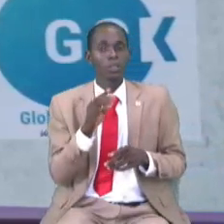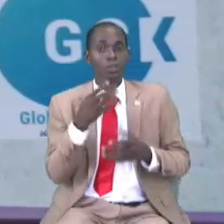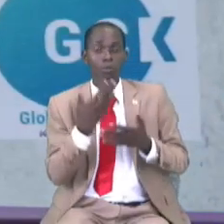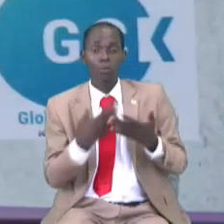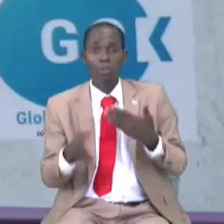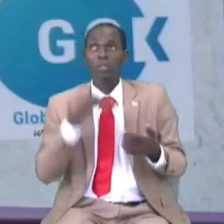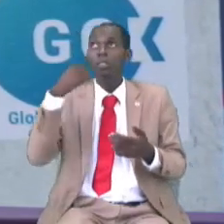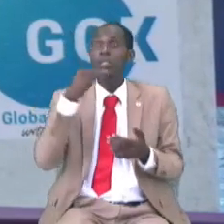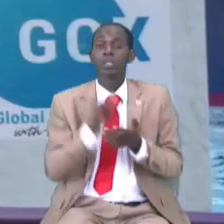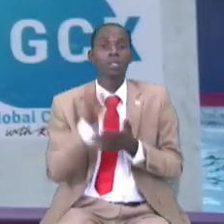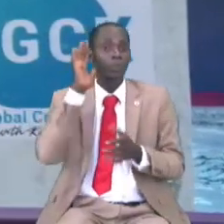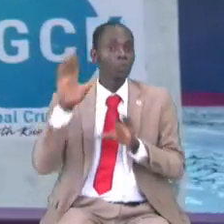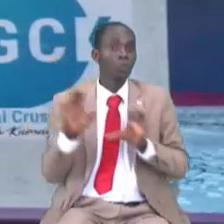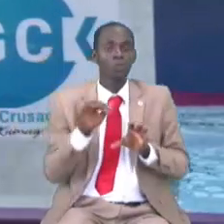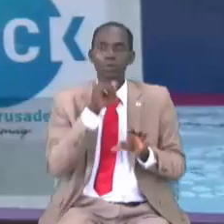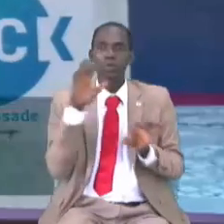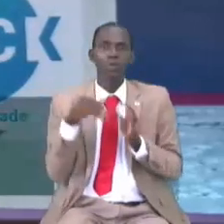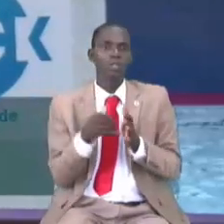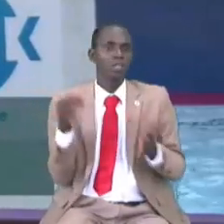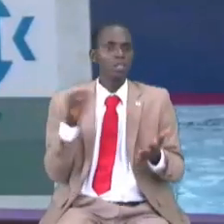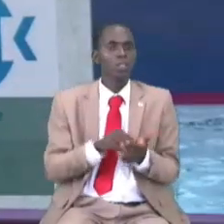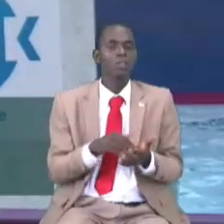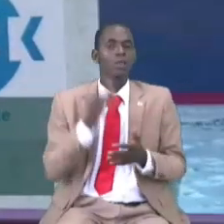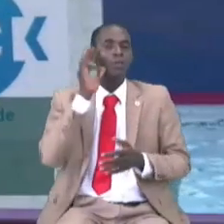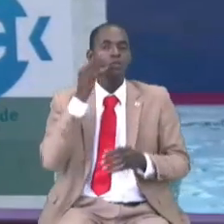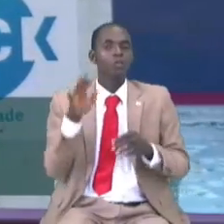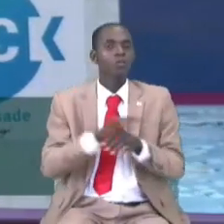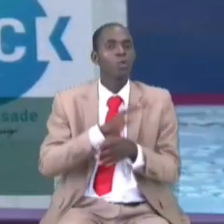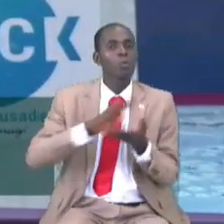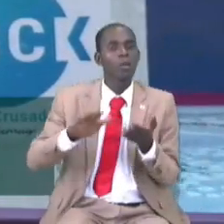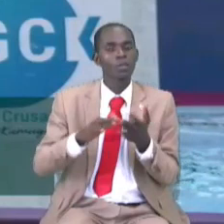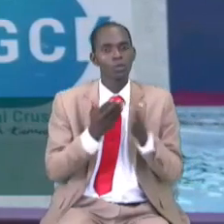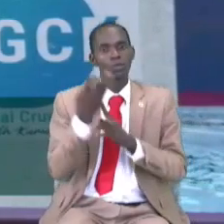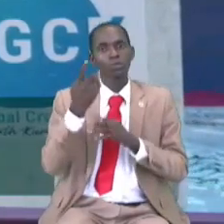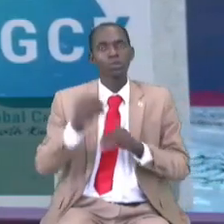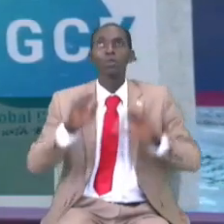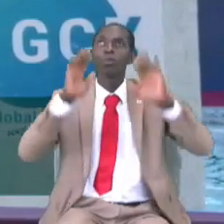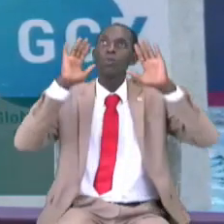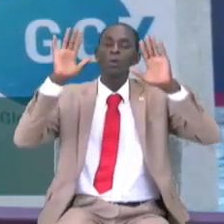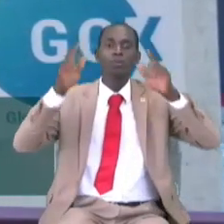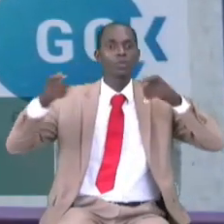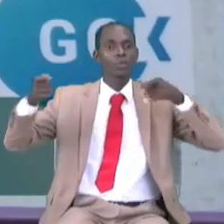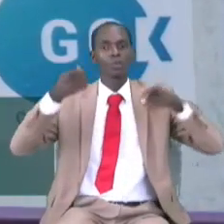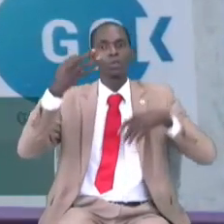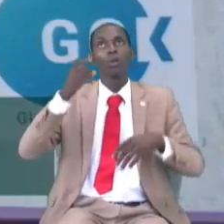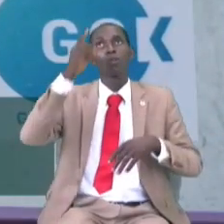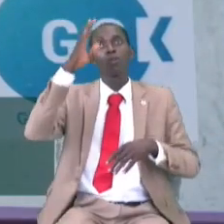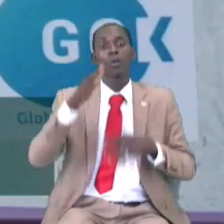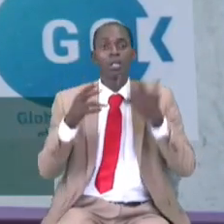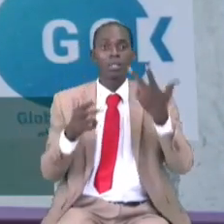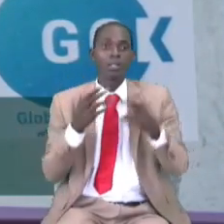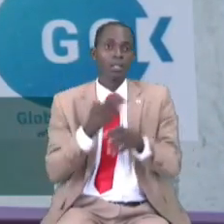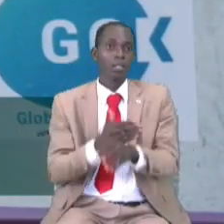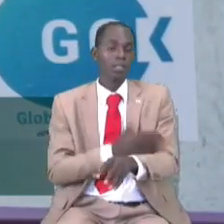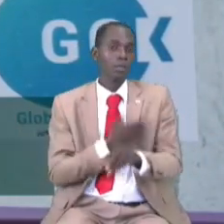the wonderful sovereignty of God. We're dividing this to three parts. Number one, the promised pardon for